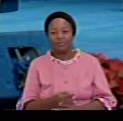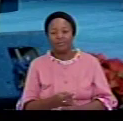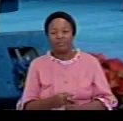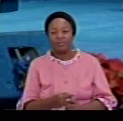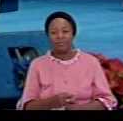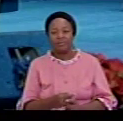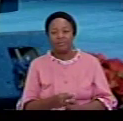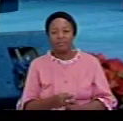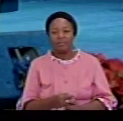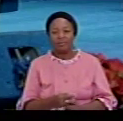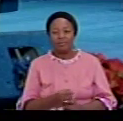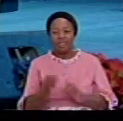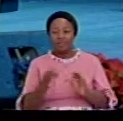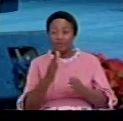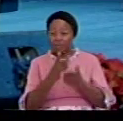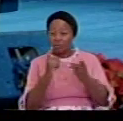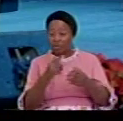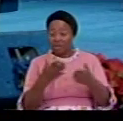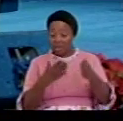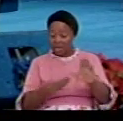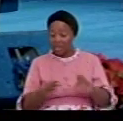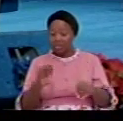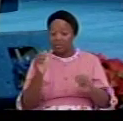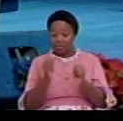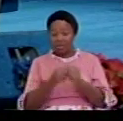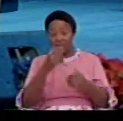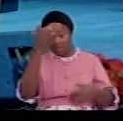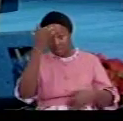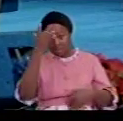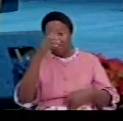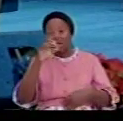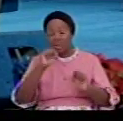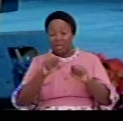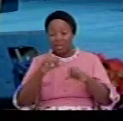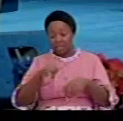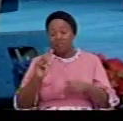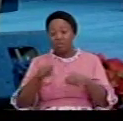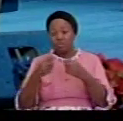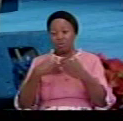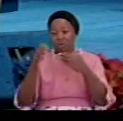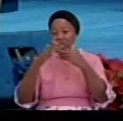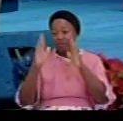If somebody dies of sickness, he can still go to heaven.